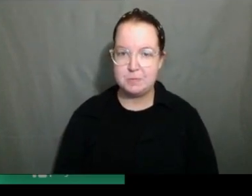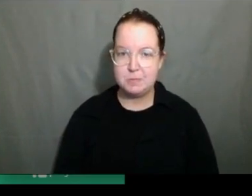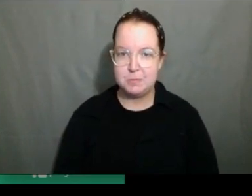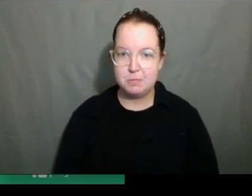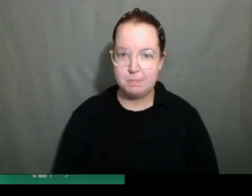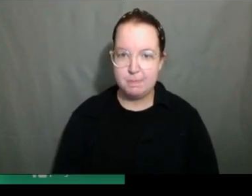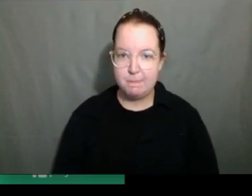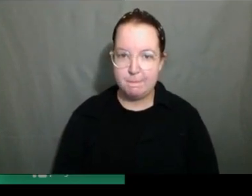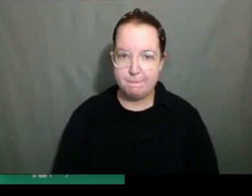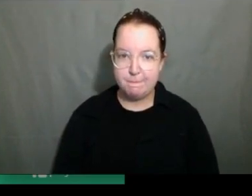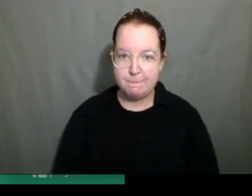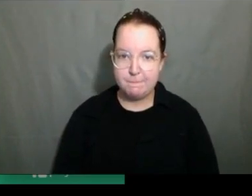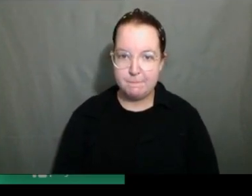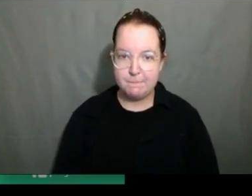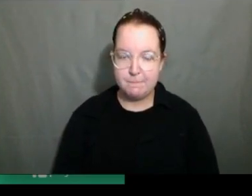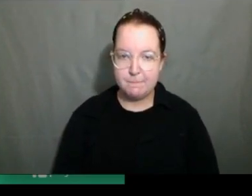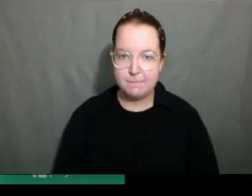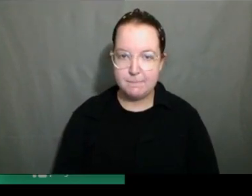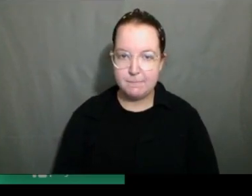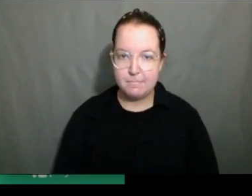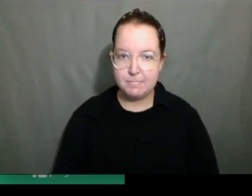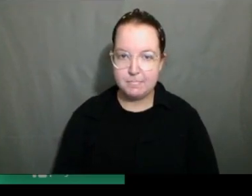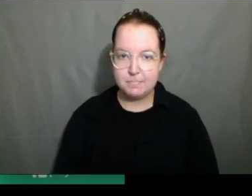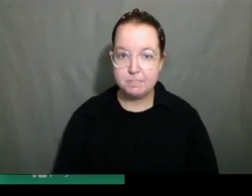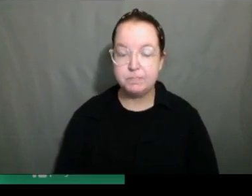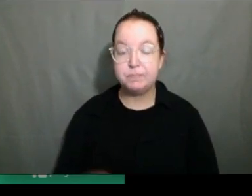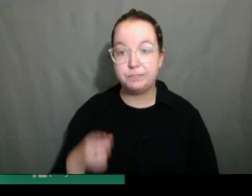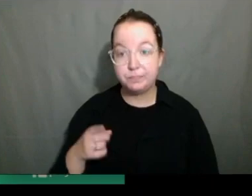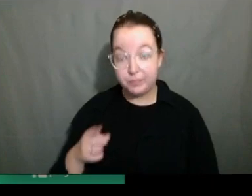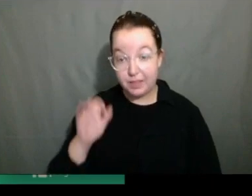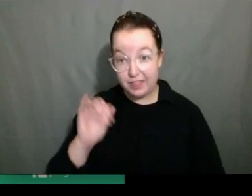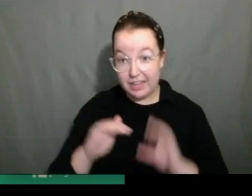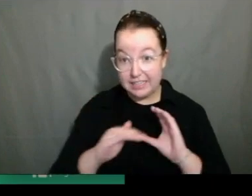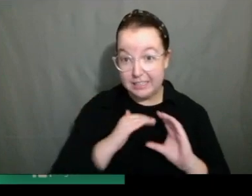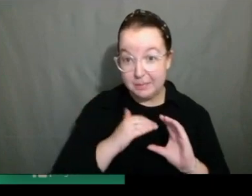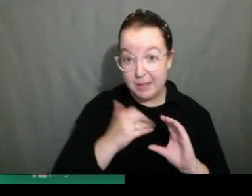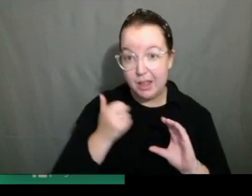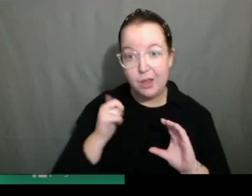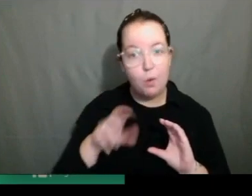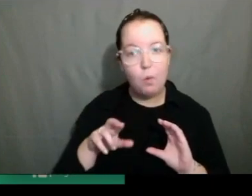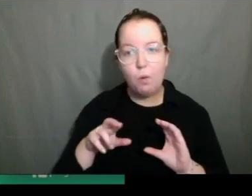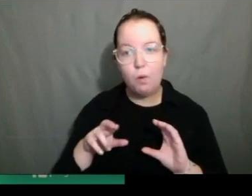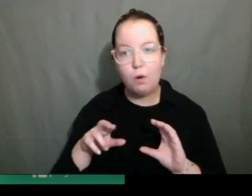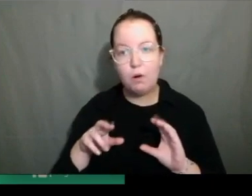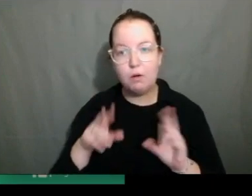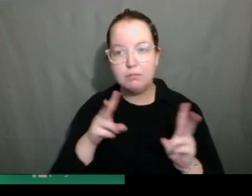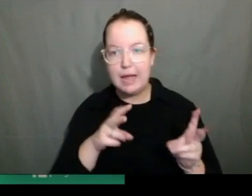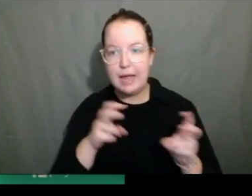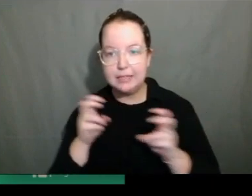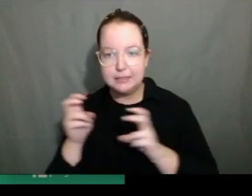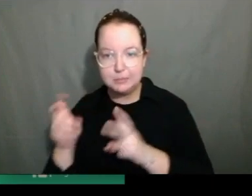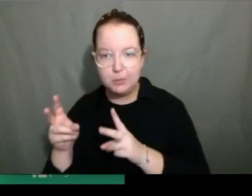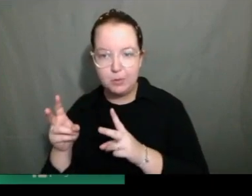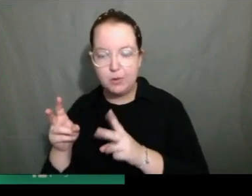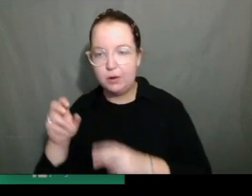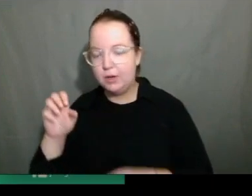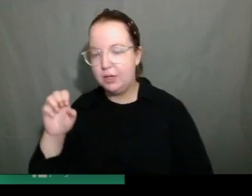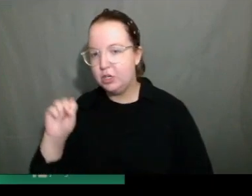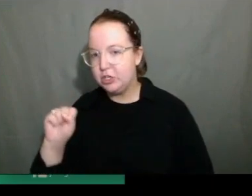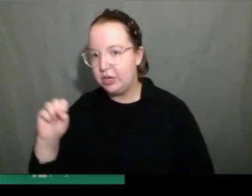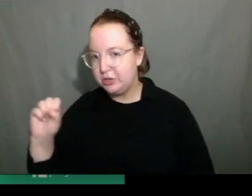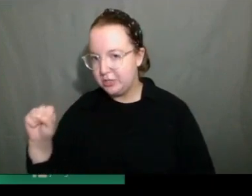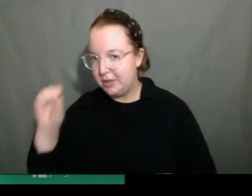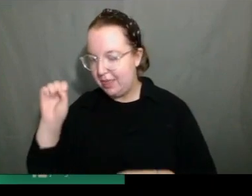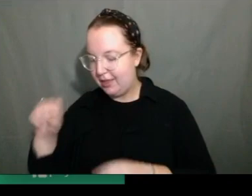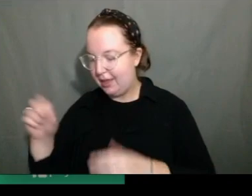So when you receive your login information, either within that email or within the export that I mentioned before that the